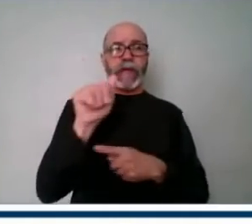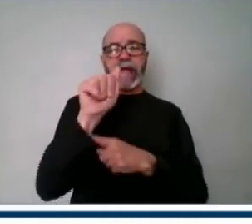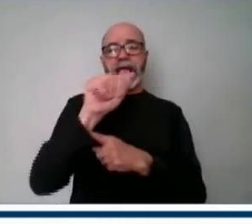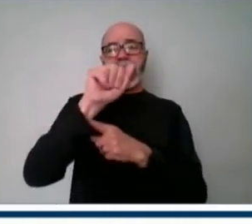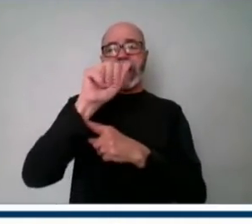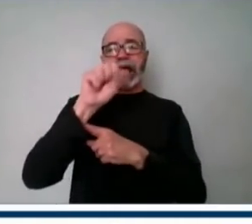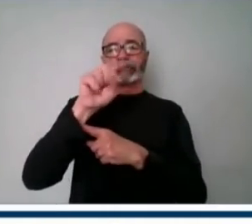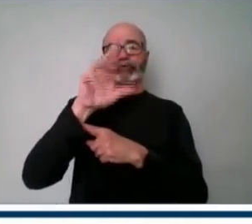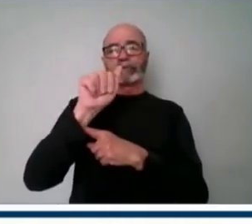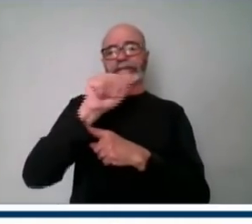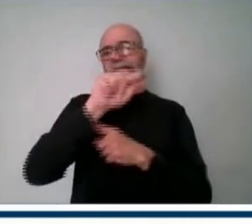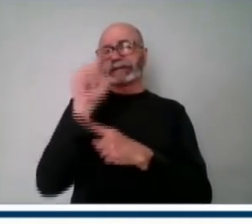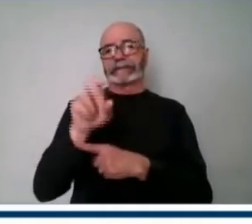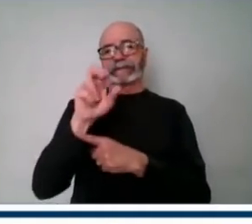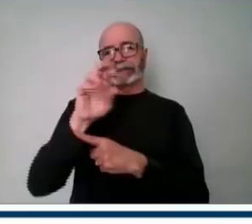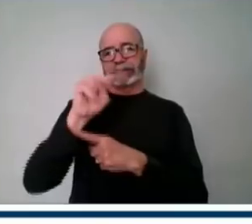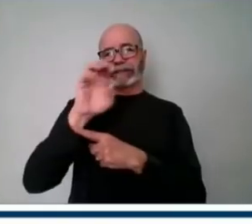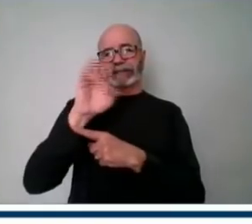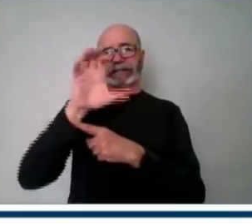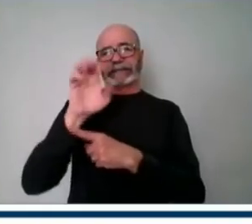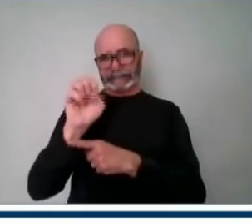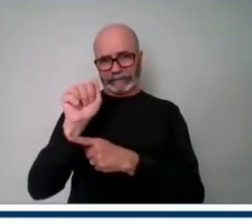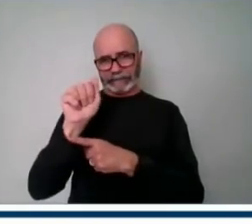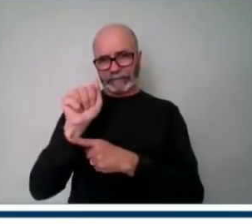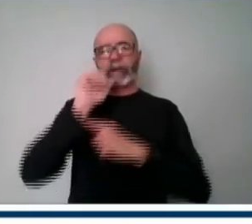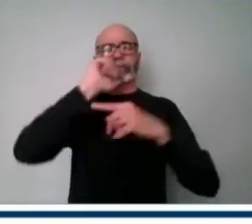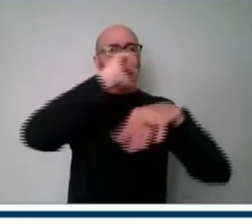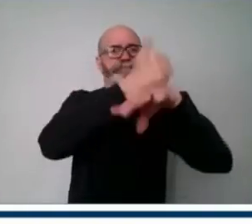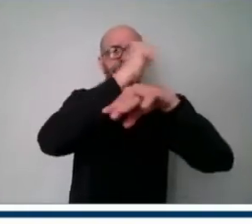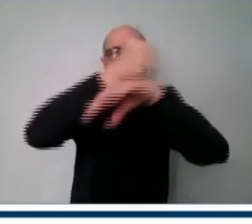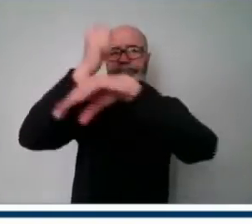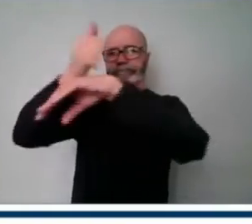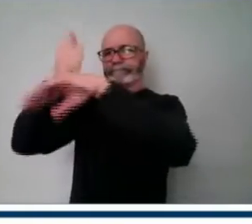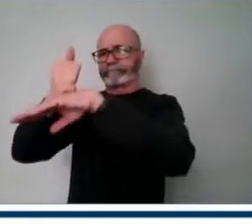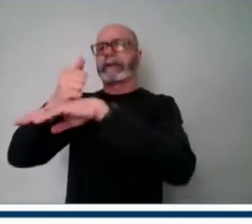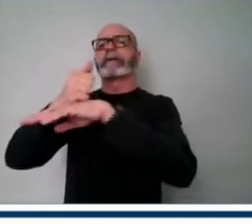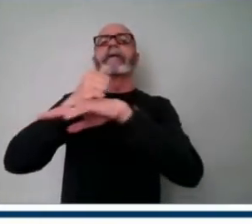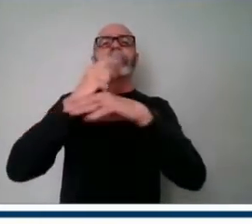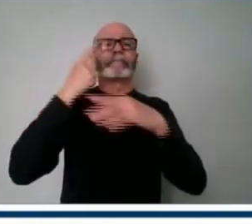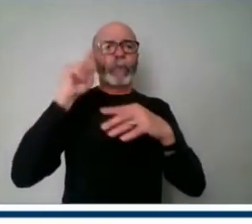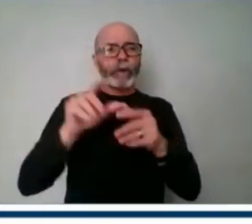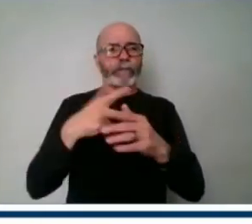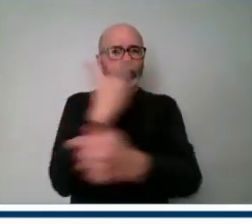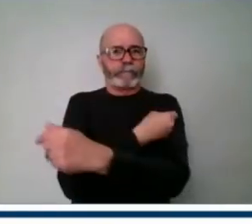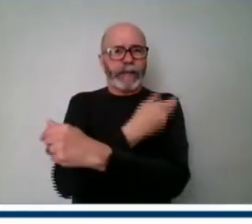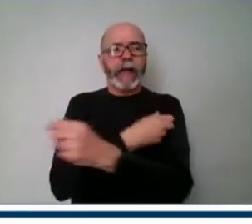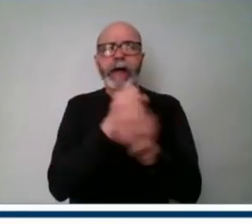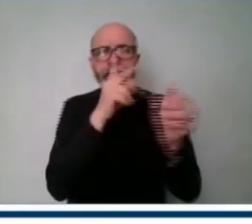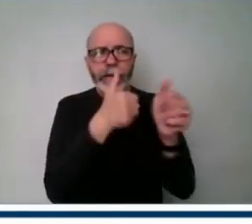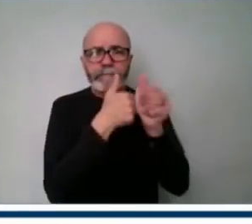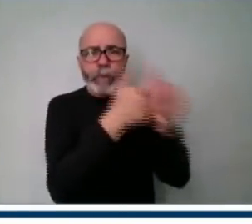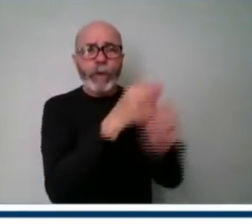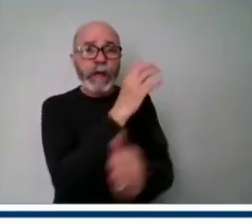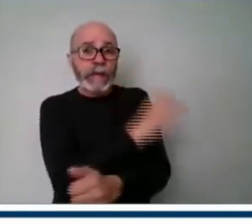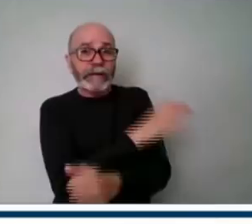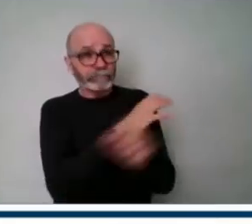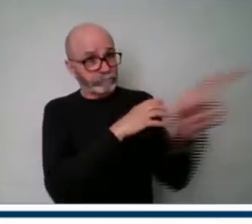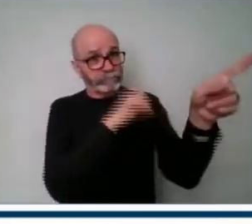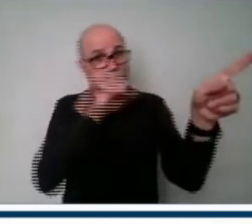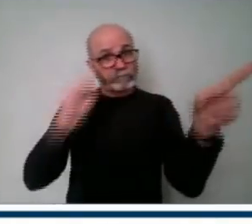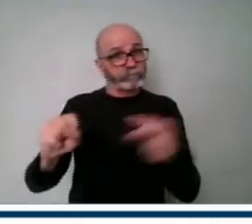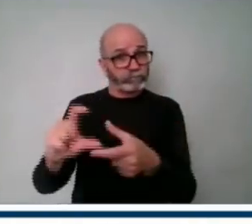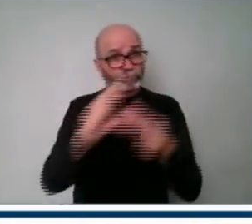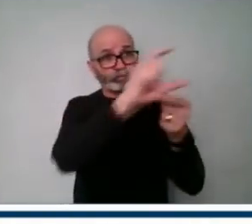of it was which clinics had met the criteria of and able to handle the different types of vaccine.